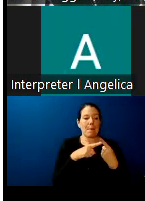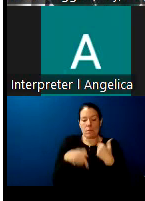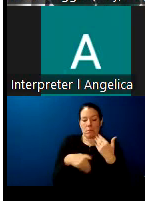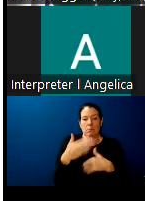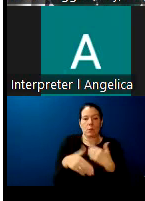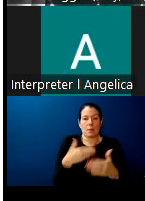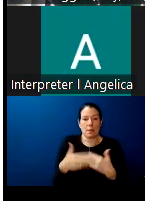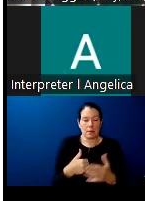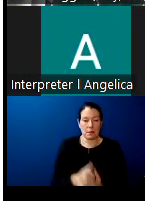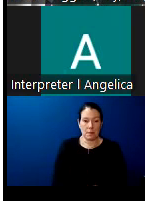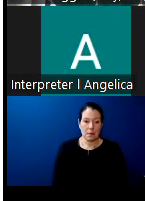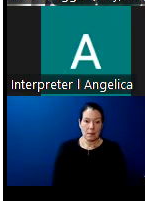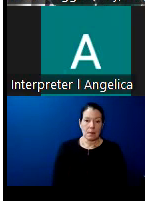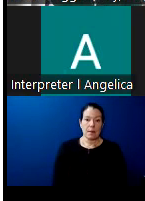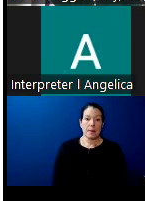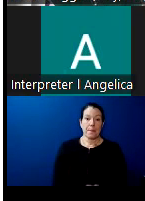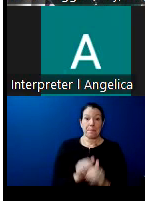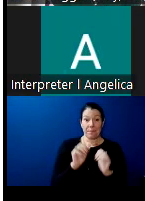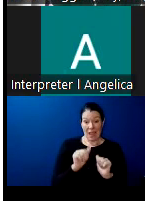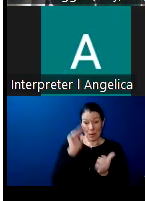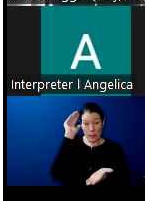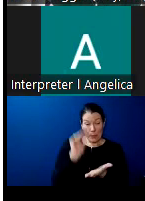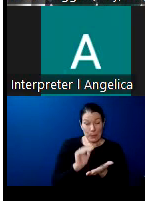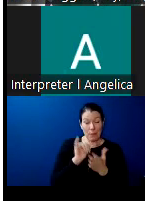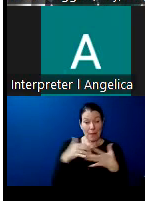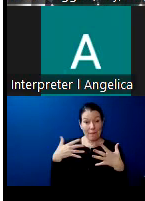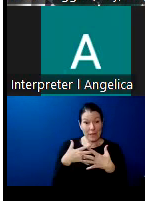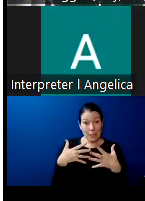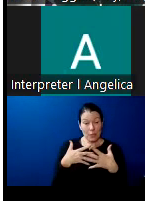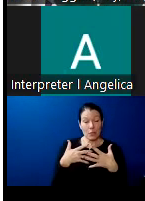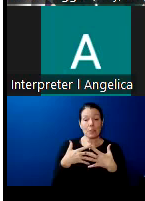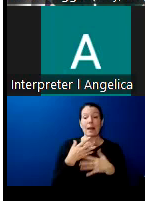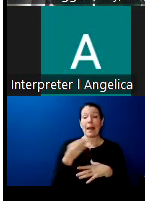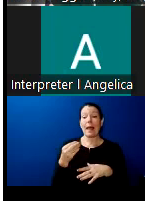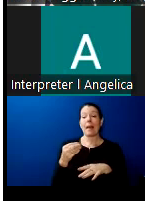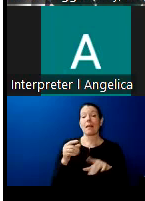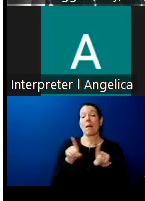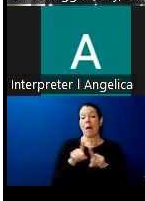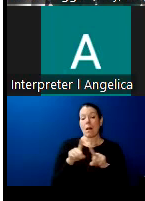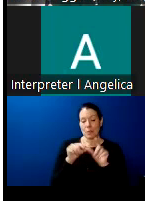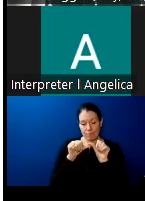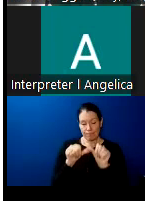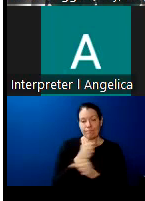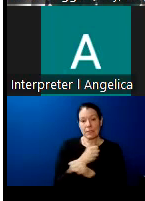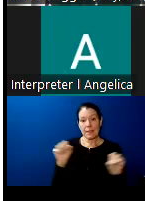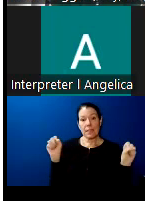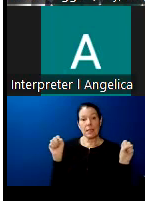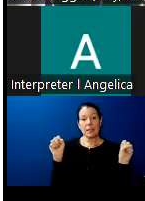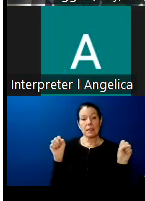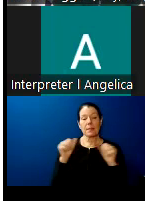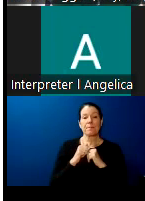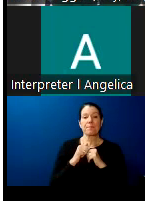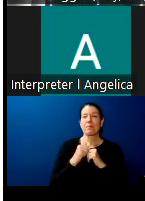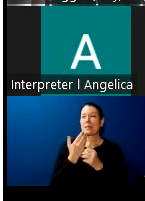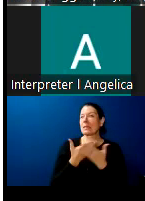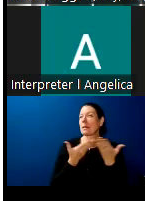process. Can we alleviate that fear in any way while also maintaining their safety? And is there